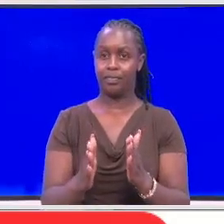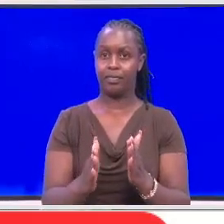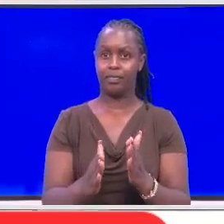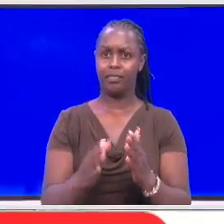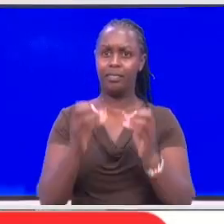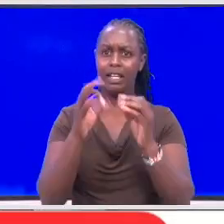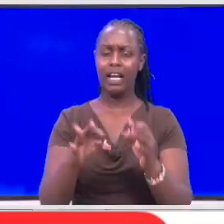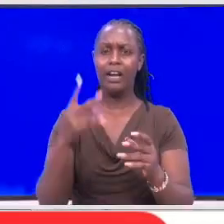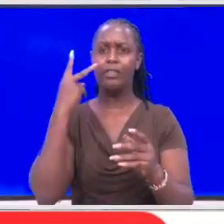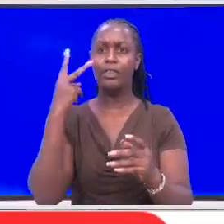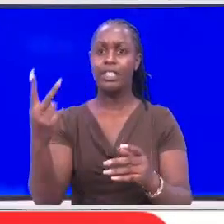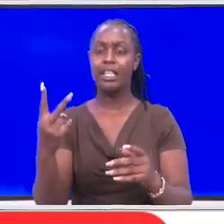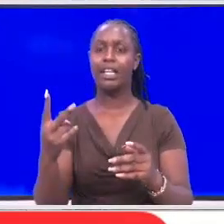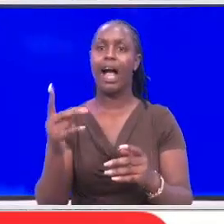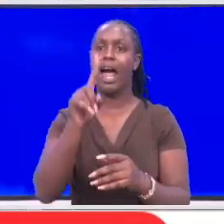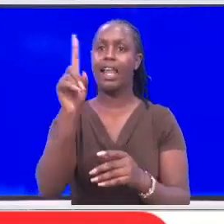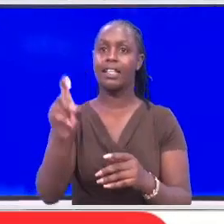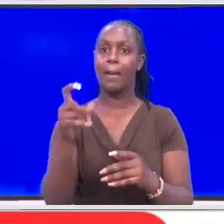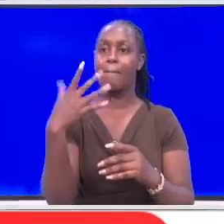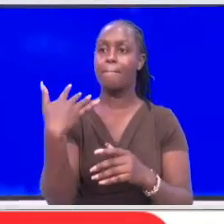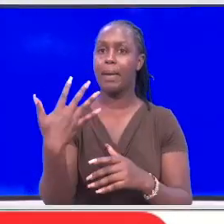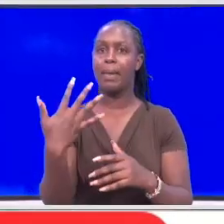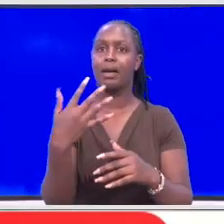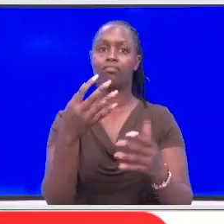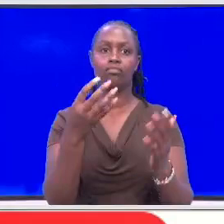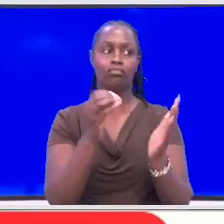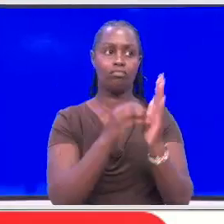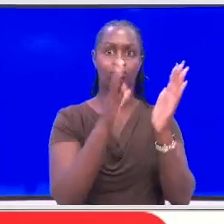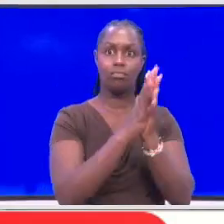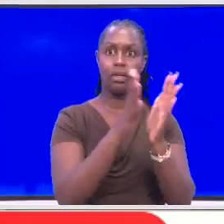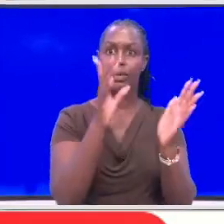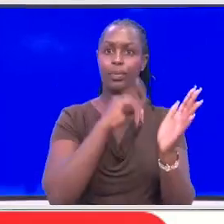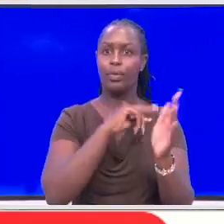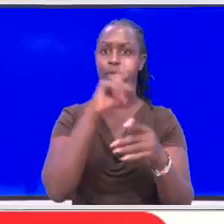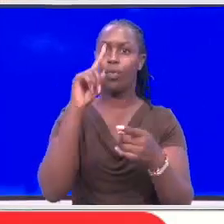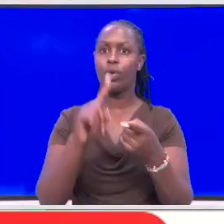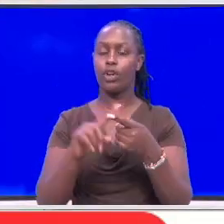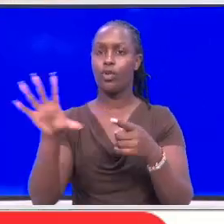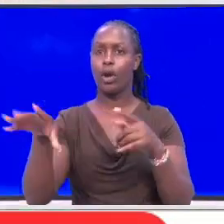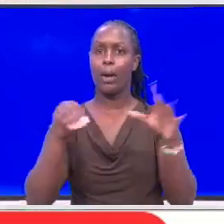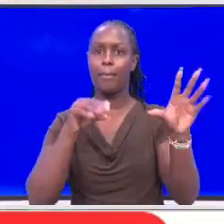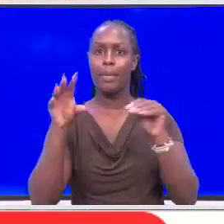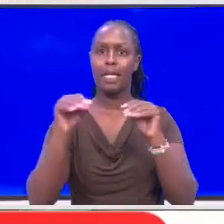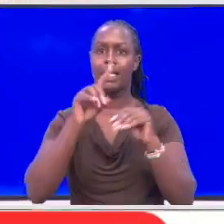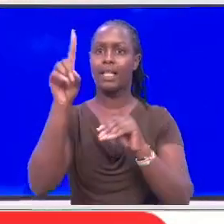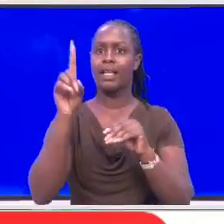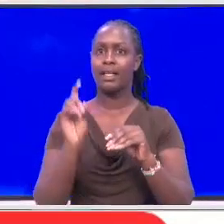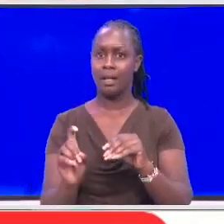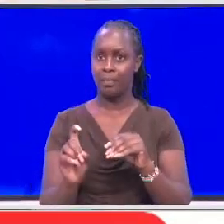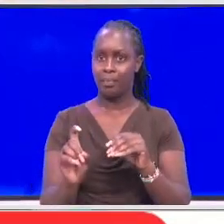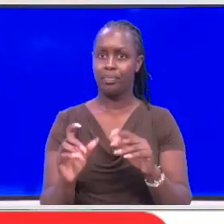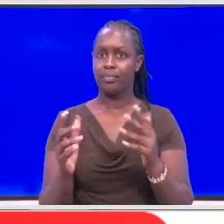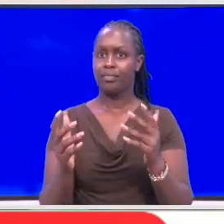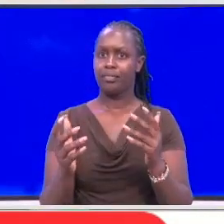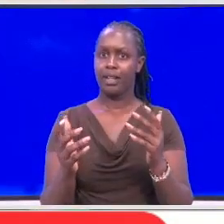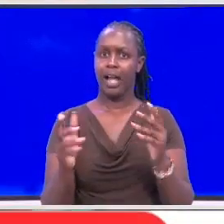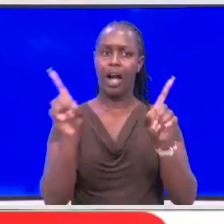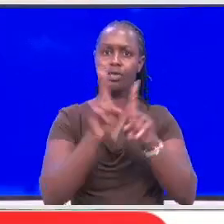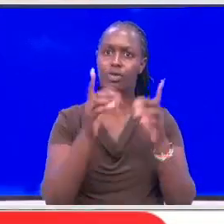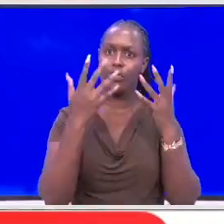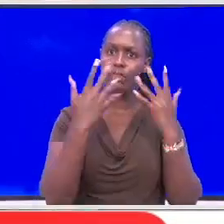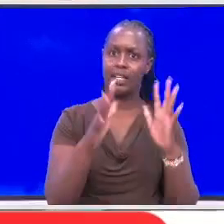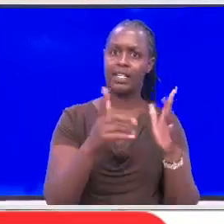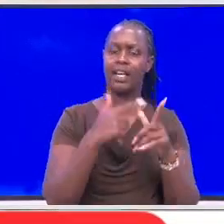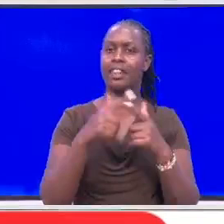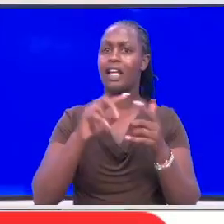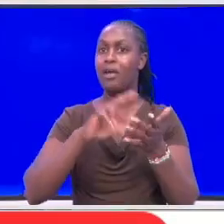being posted while, even when you have already collected and the exam has been completed. What that tells us